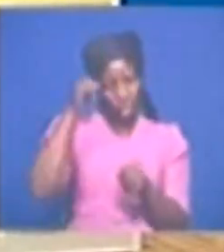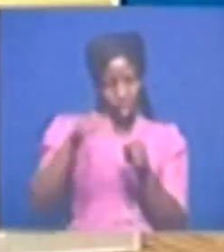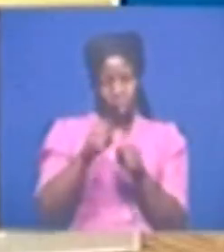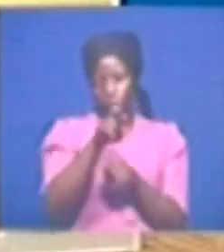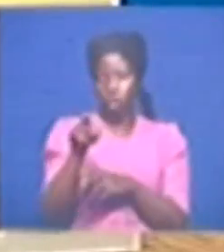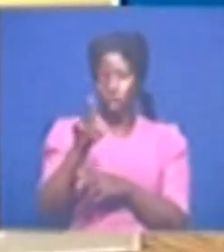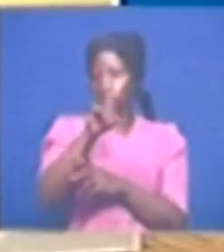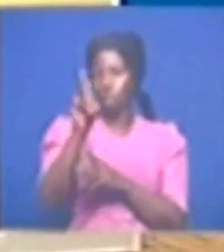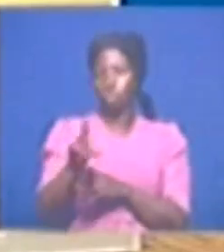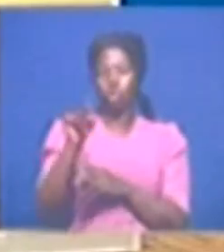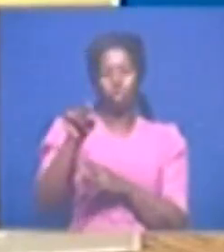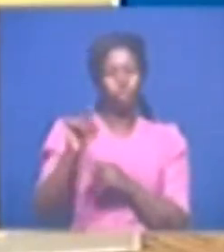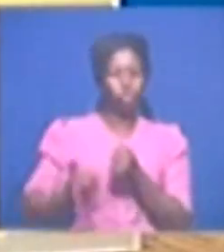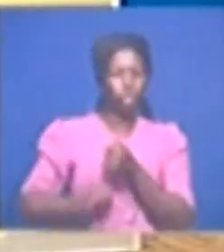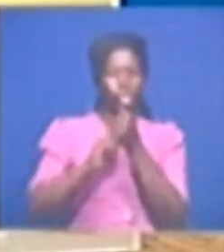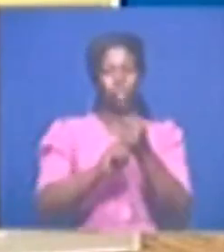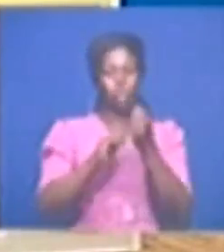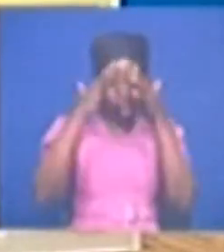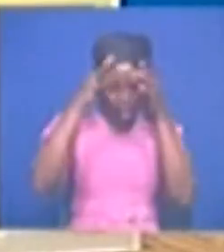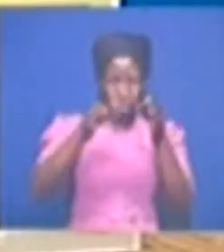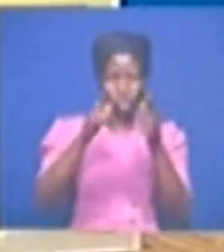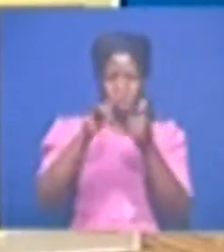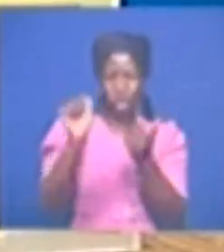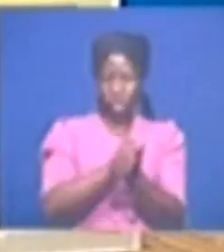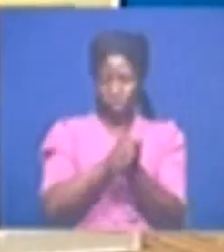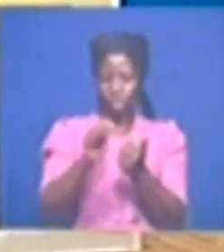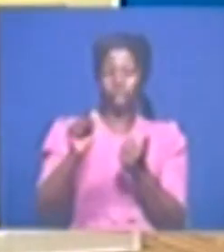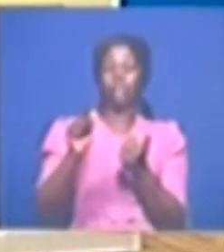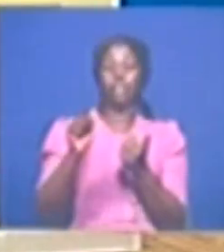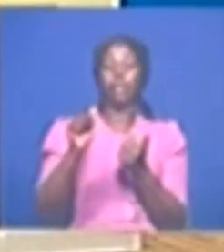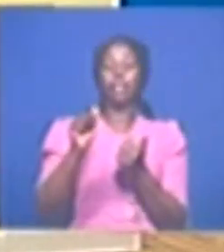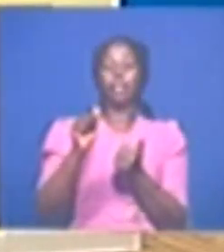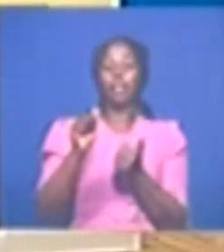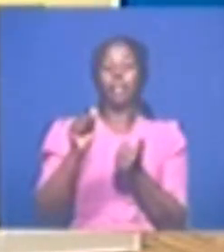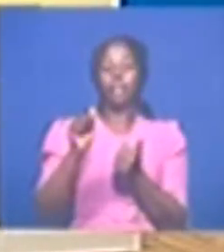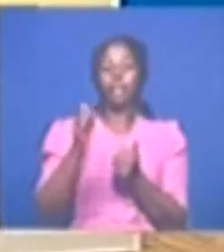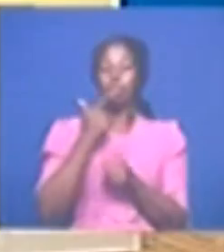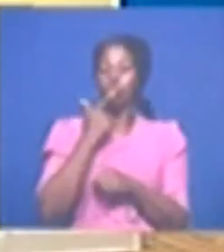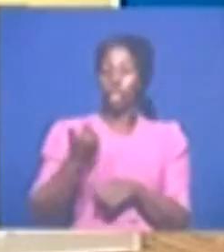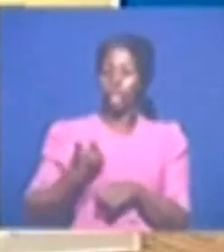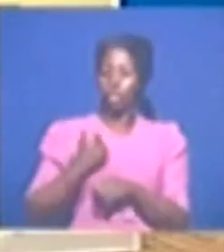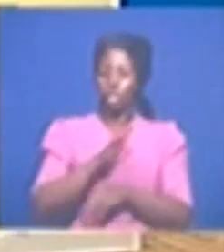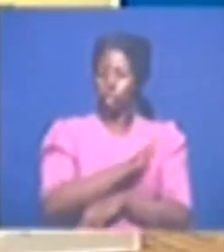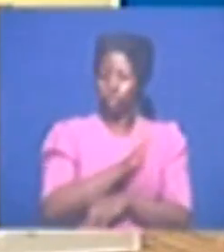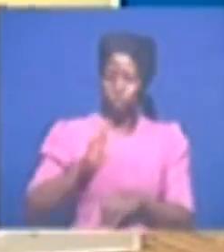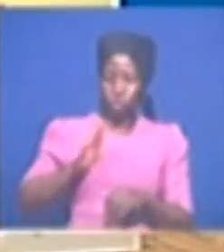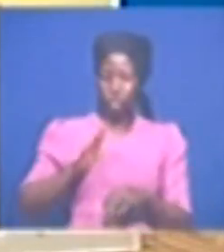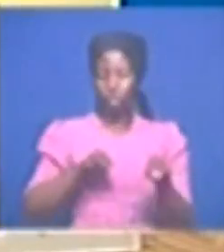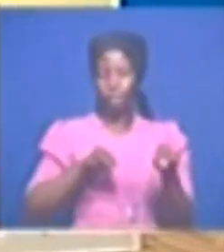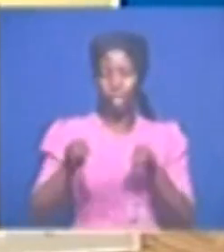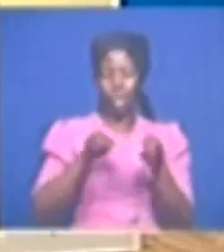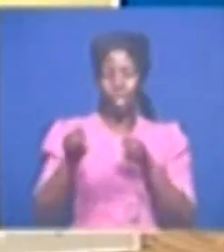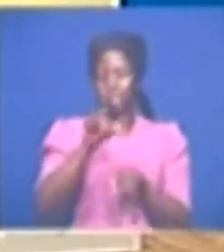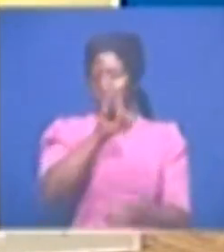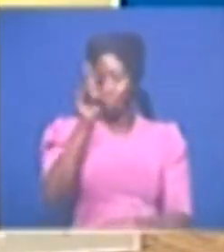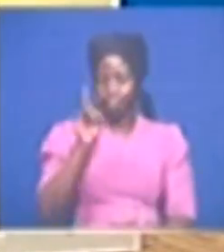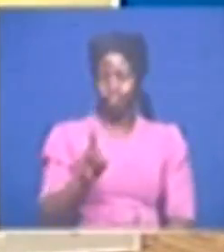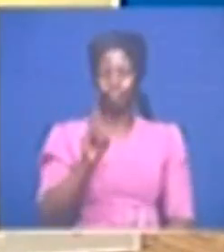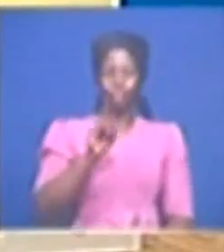you, do you support the move to disband the Moi Girls Board of Management? Do you support the move to disband the Moi